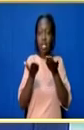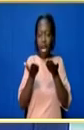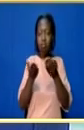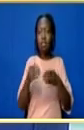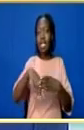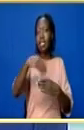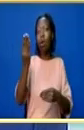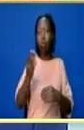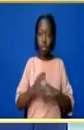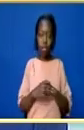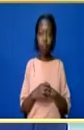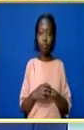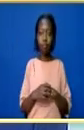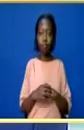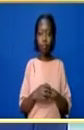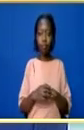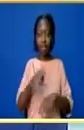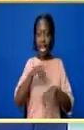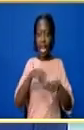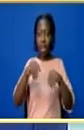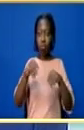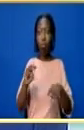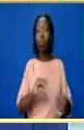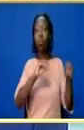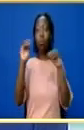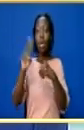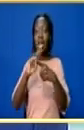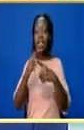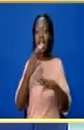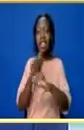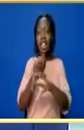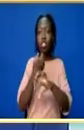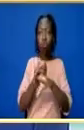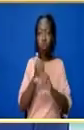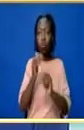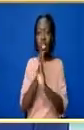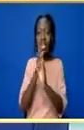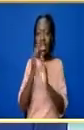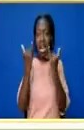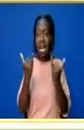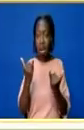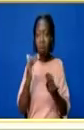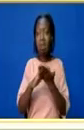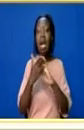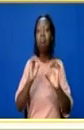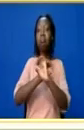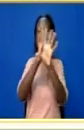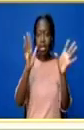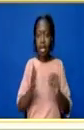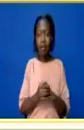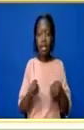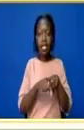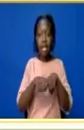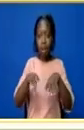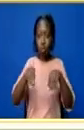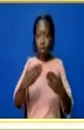away, they are now becoming visible. From there, another one we have eroded soil deposited at